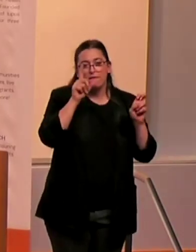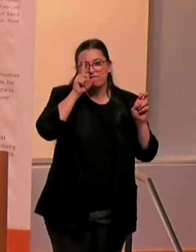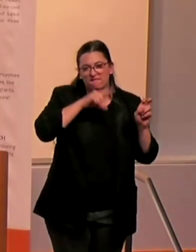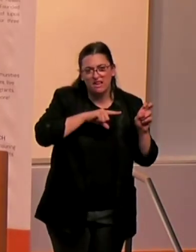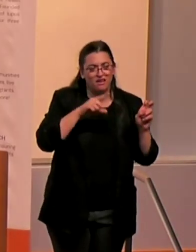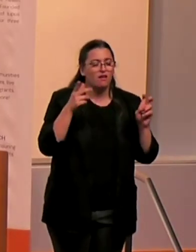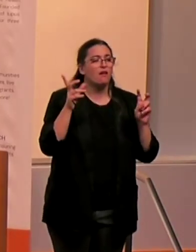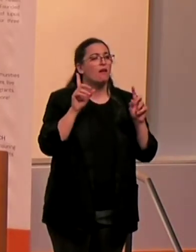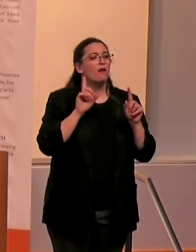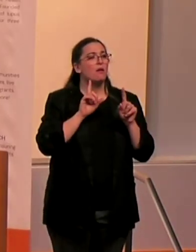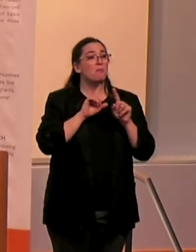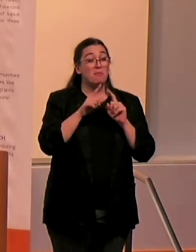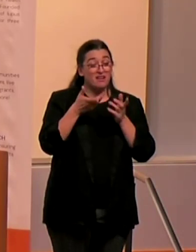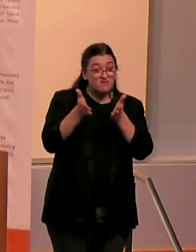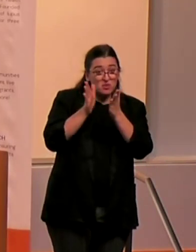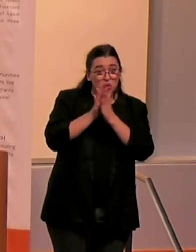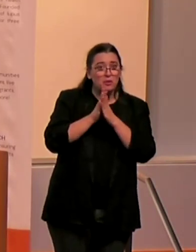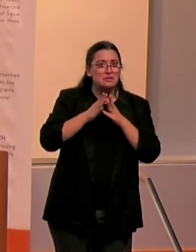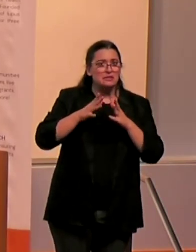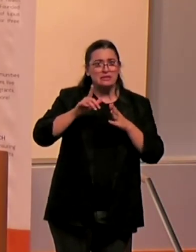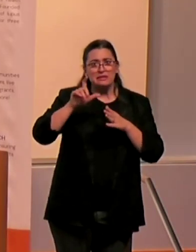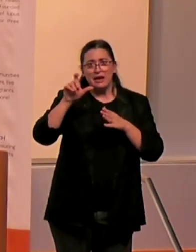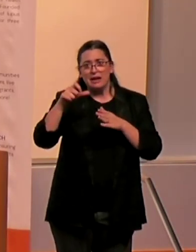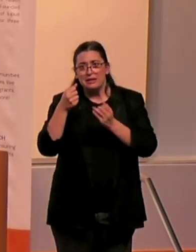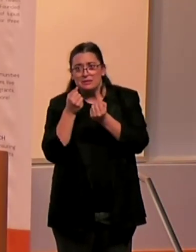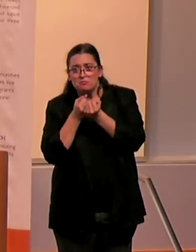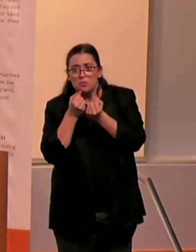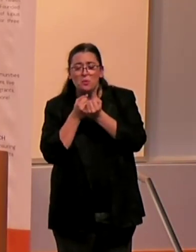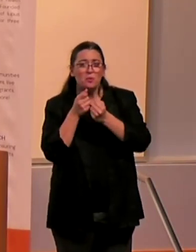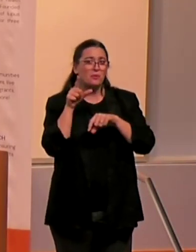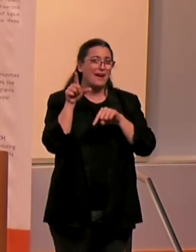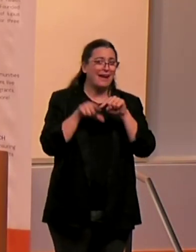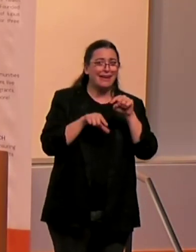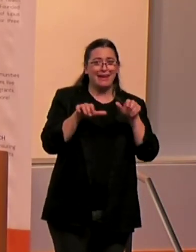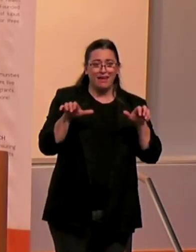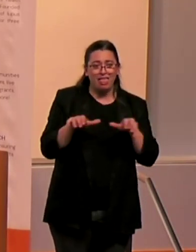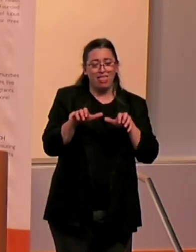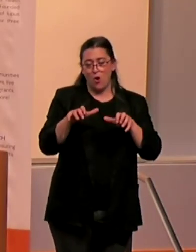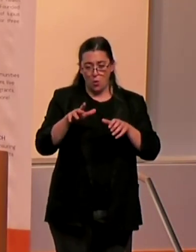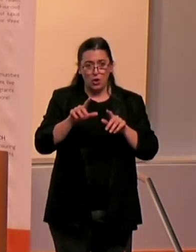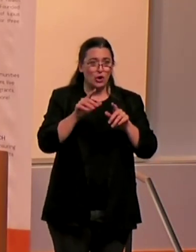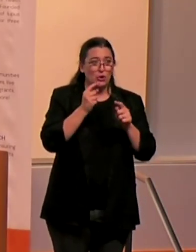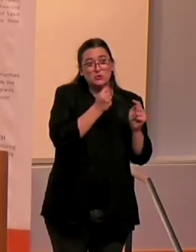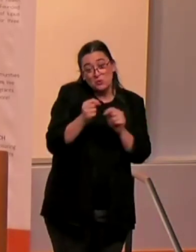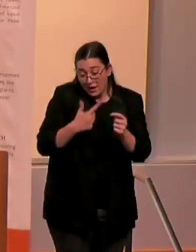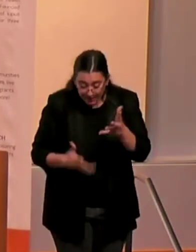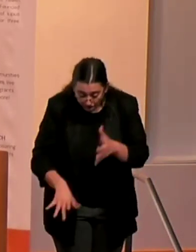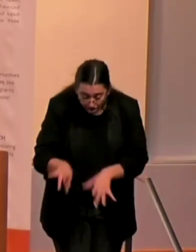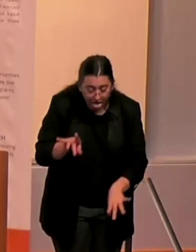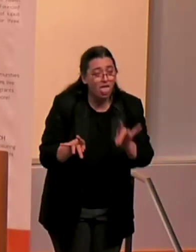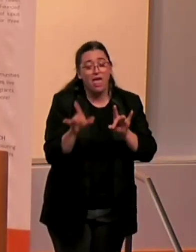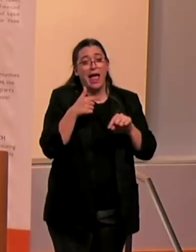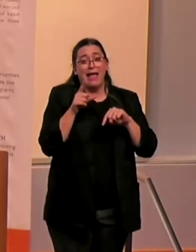asking not to do as much, or I can't really be picking up so many toys today because it hurts